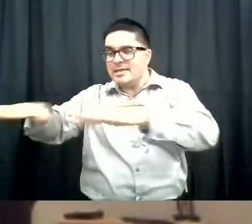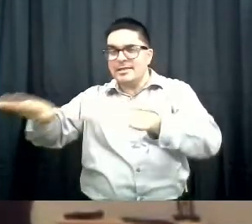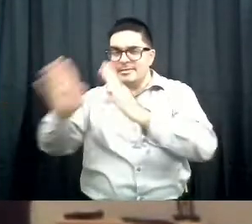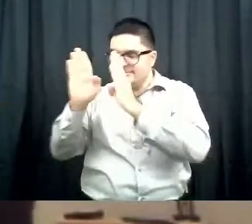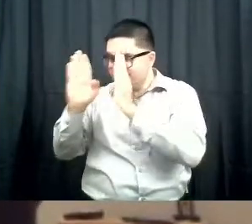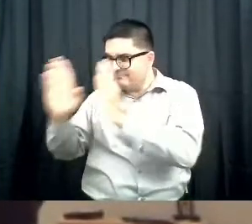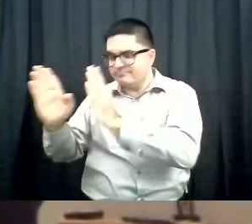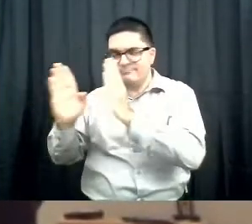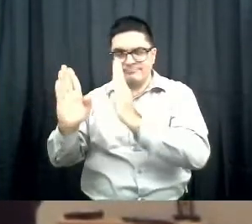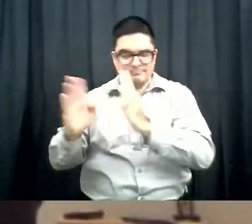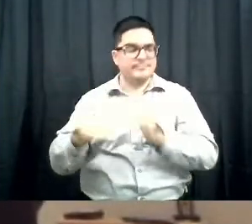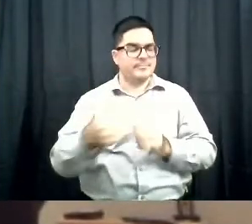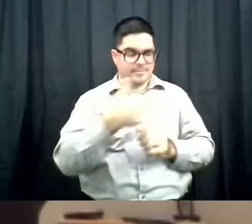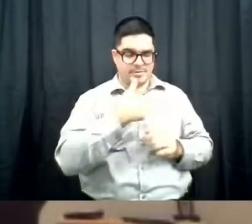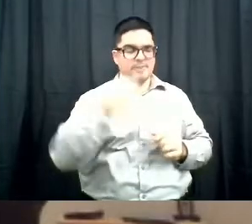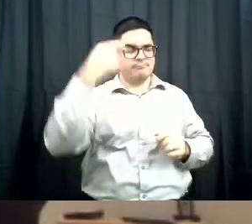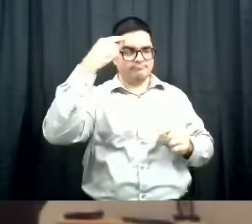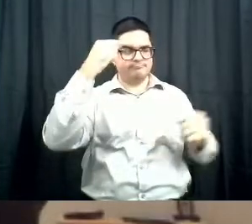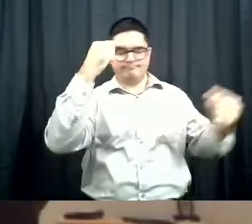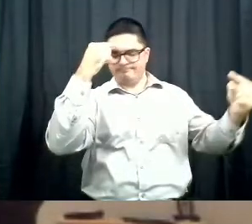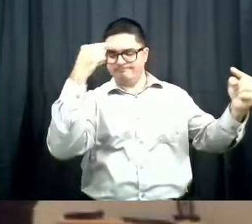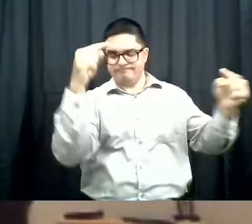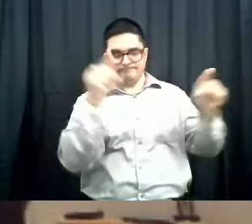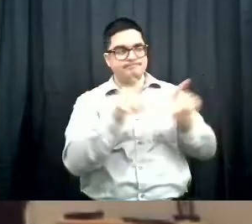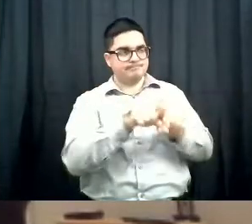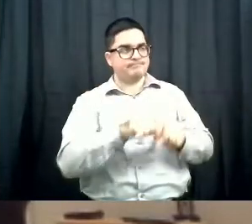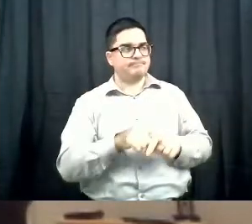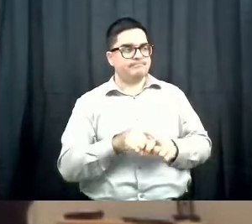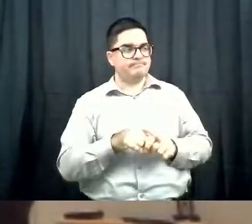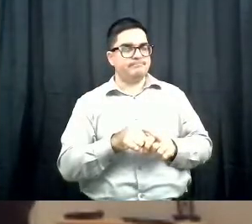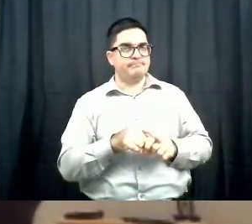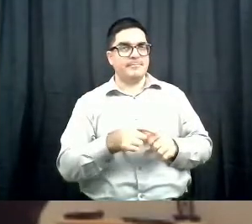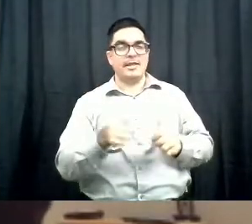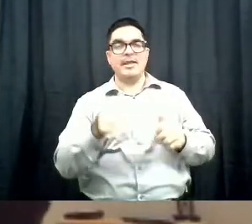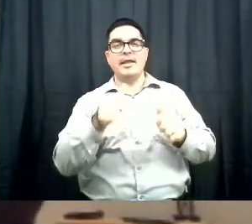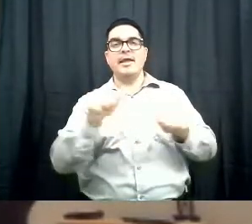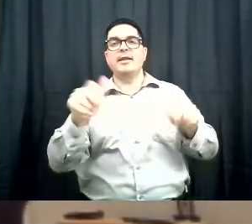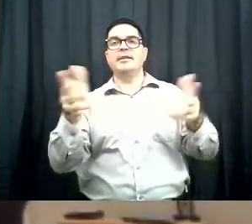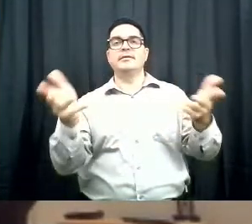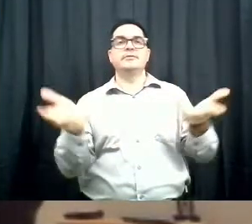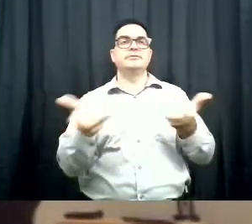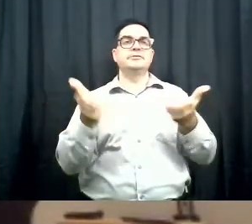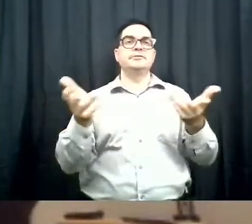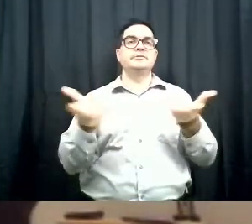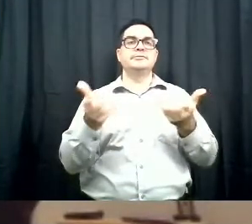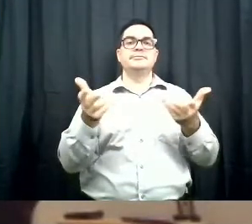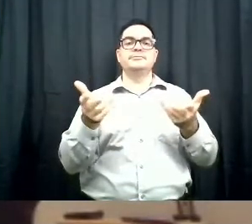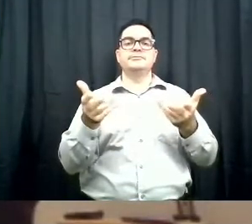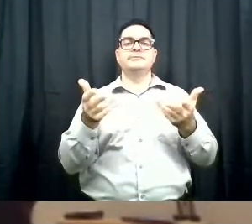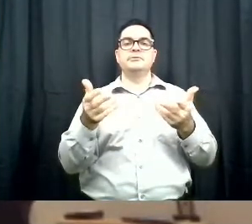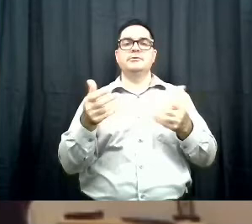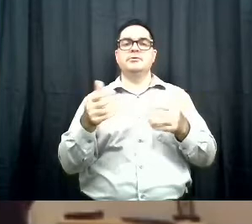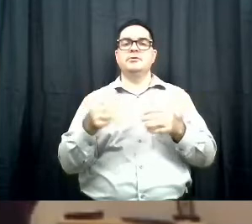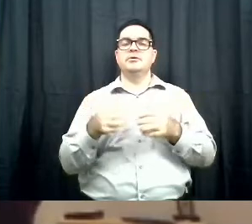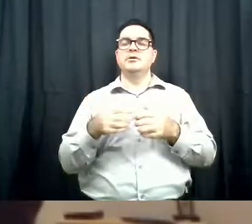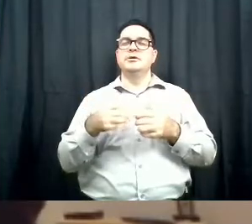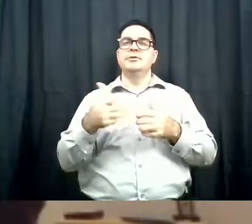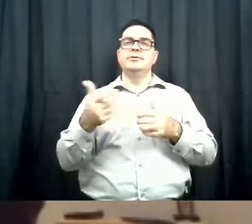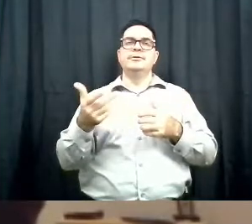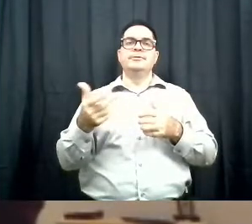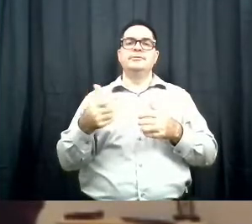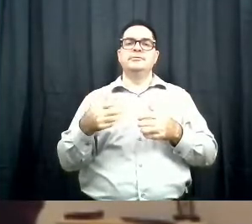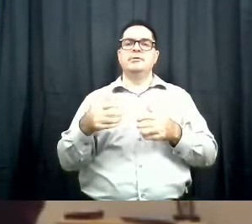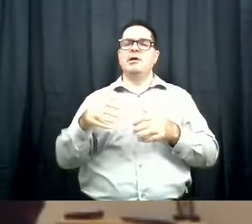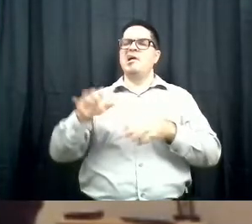And I don't think anybody here today has been relitigating, no pun intended, the decision on